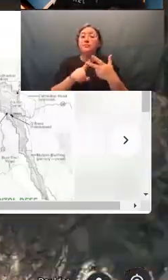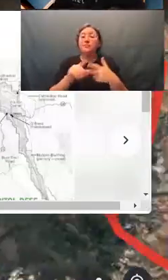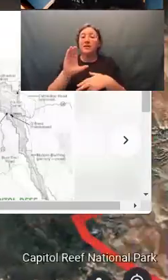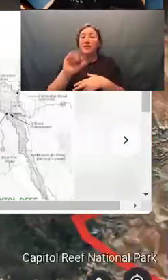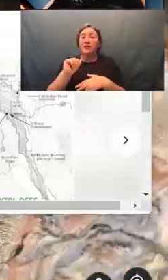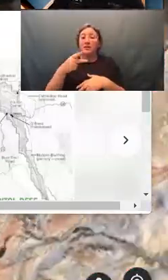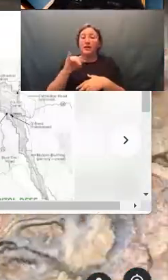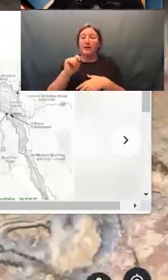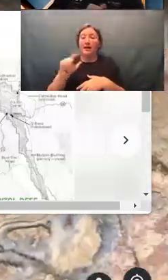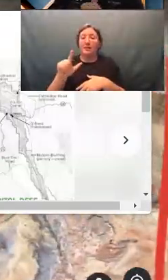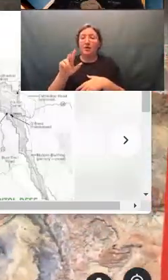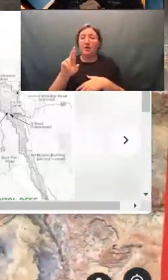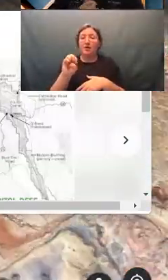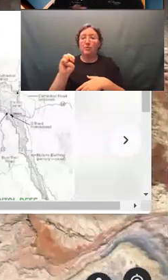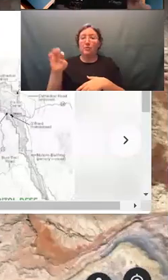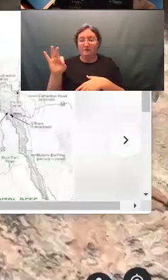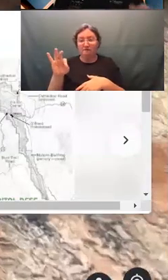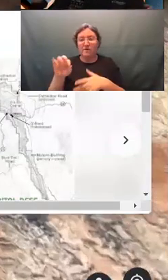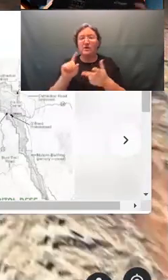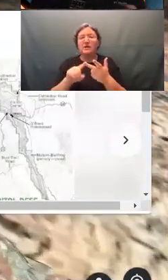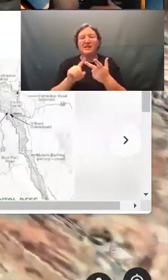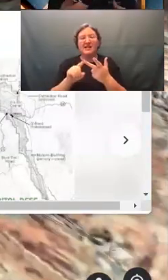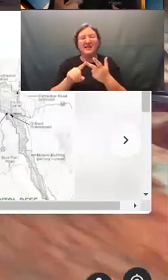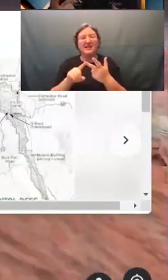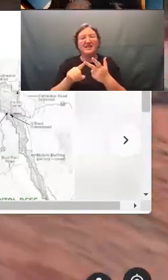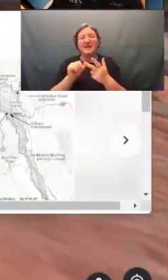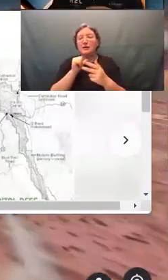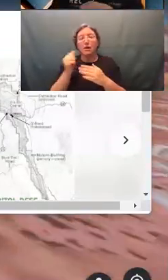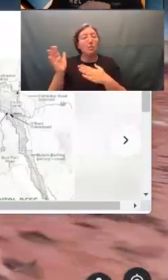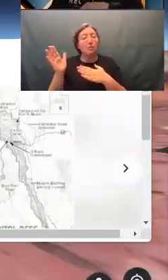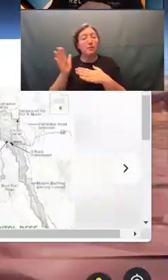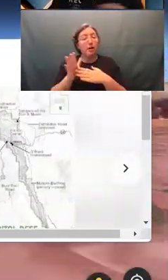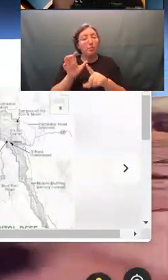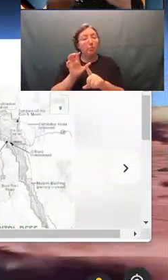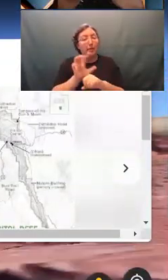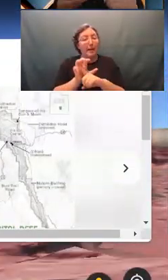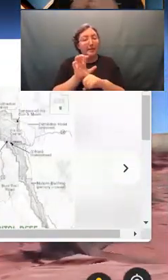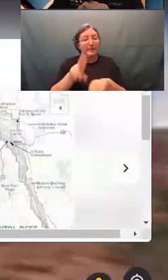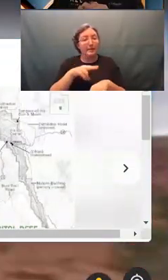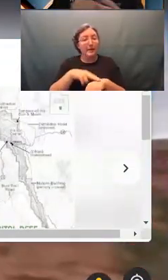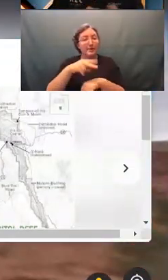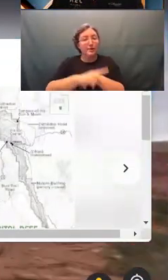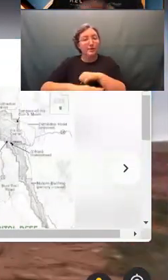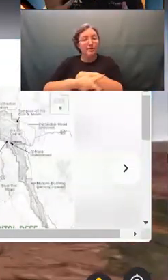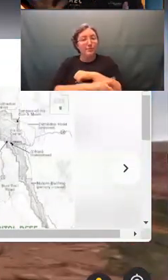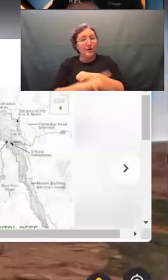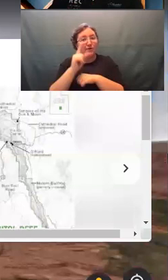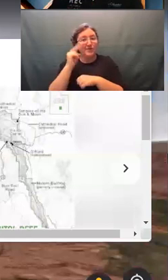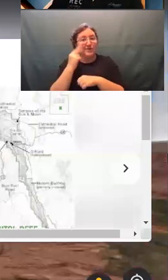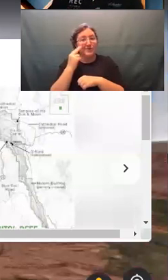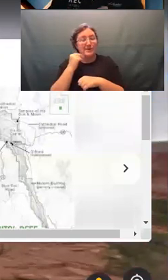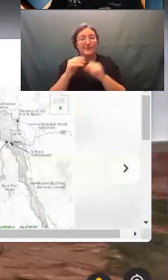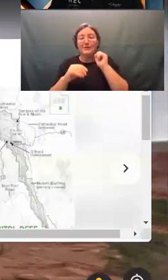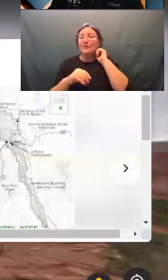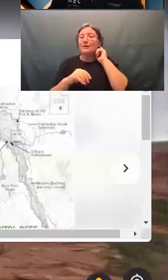Reef. So Capitol Reef is probably not the #1 national park destination that people have. I would say that it